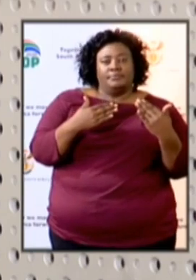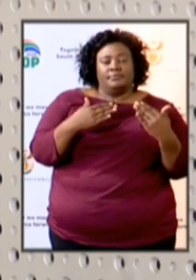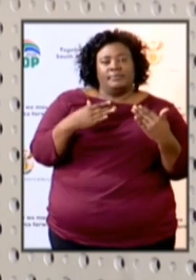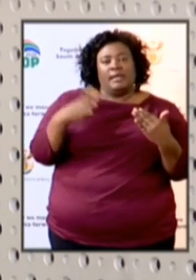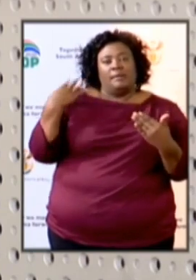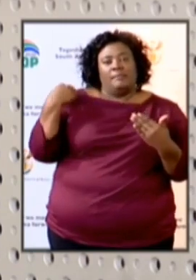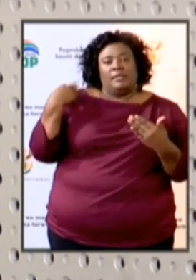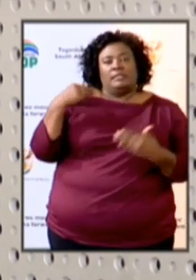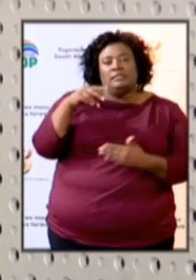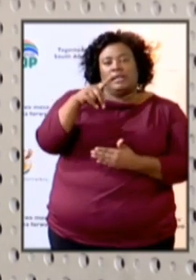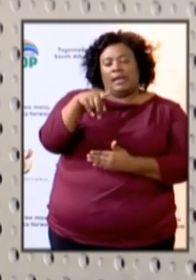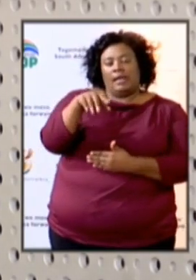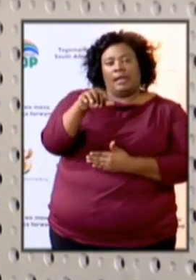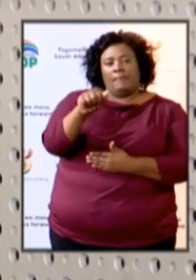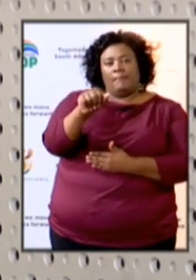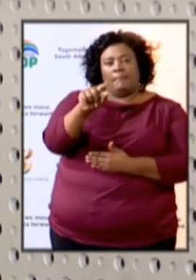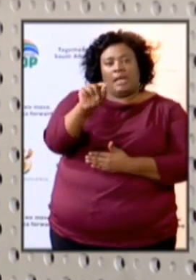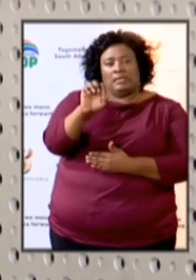Minister Patel